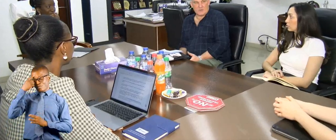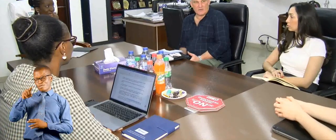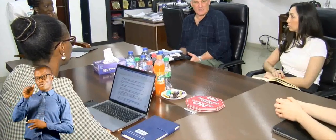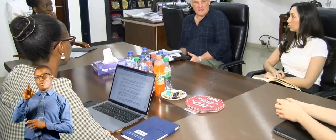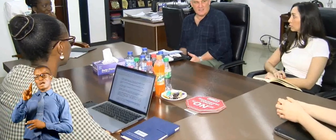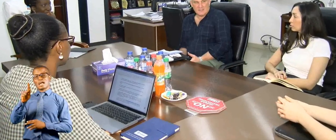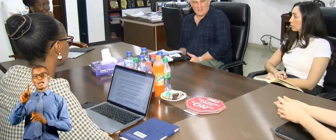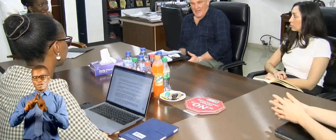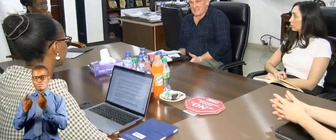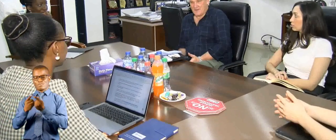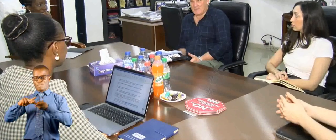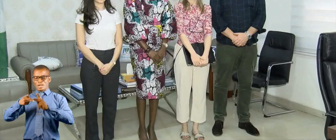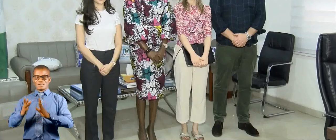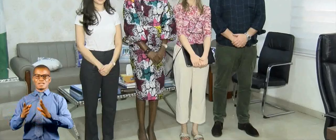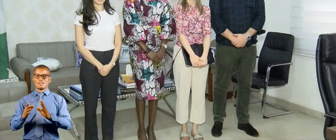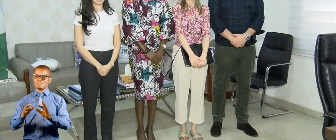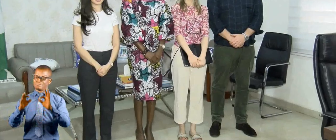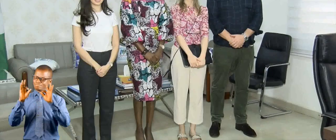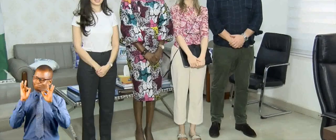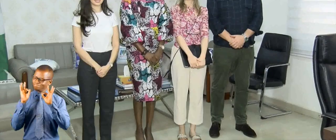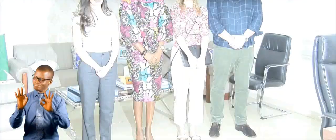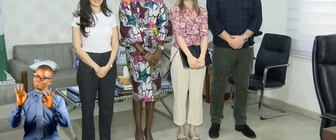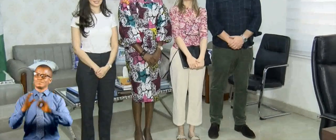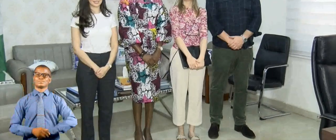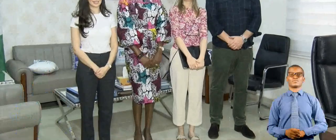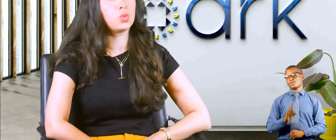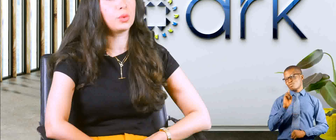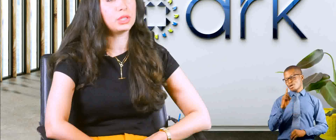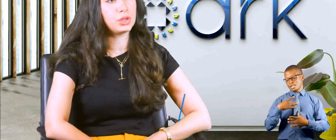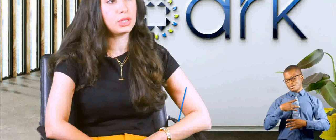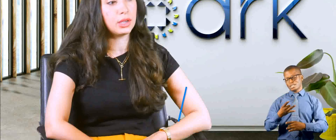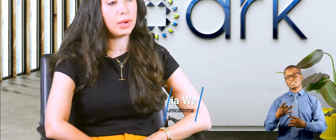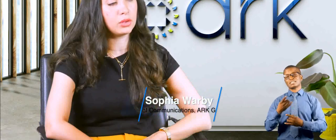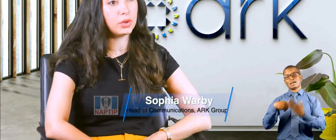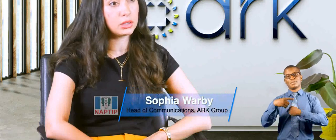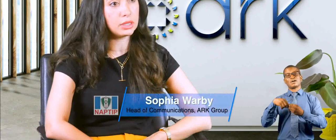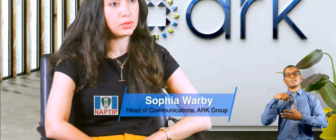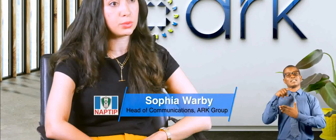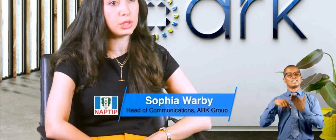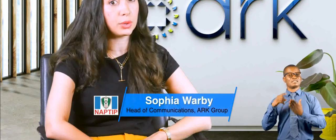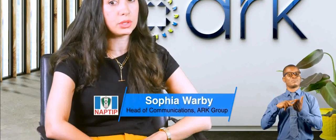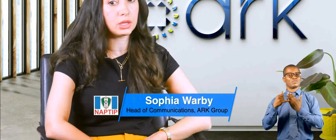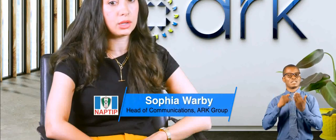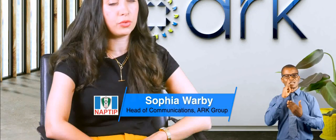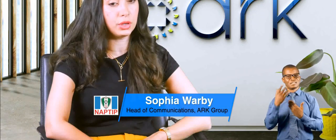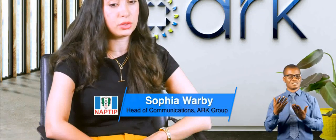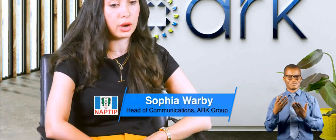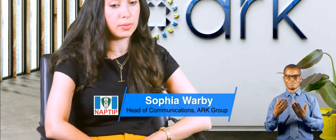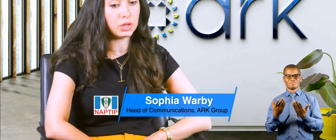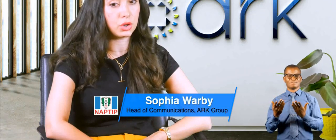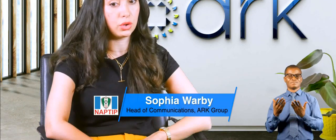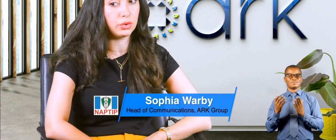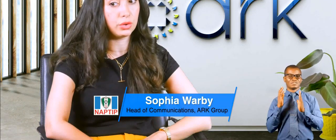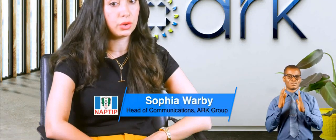For the ARC Group, partnership with NAPTIP is worthwhile. What was interesting about the first phase of this project was that it focused